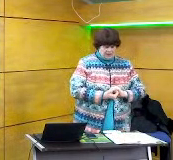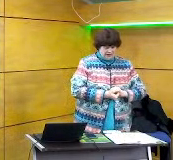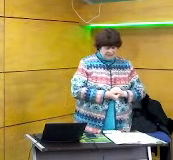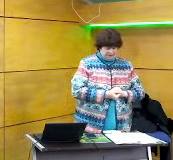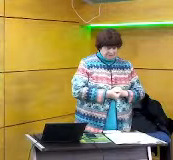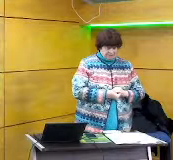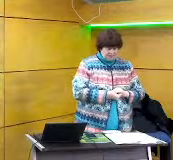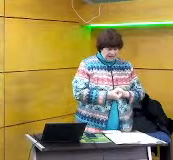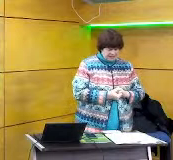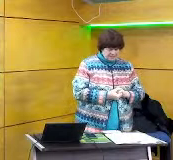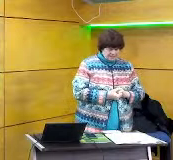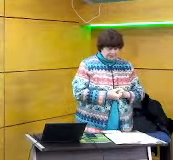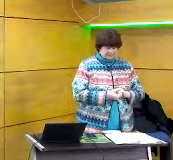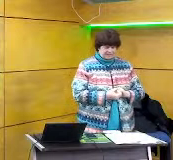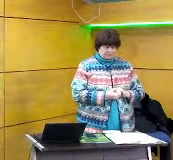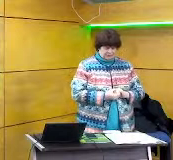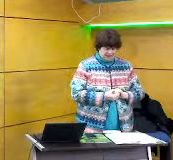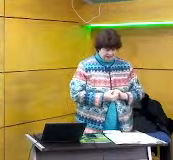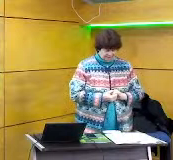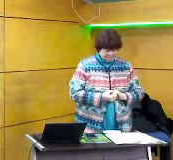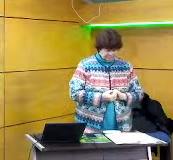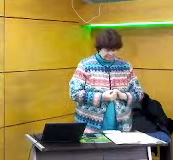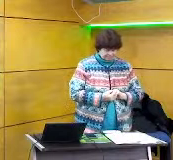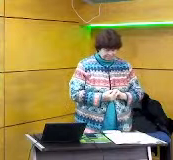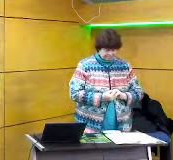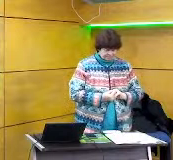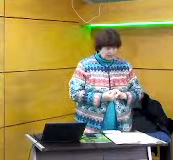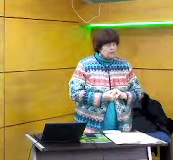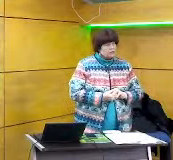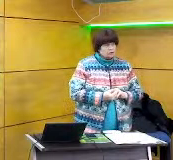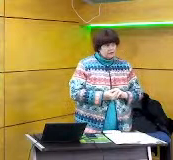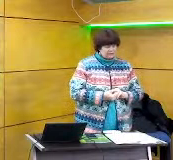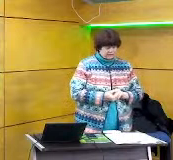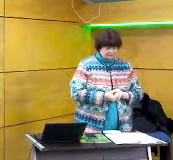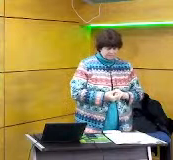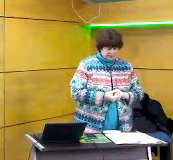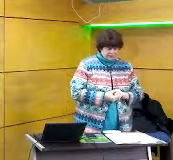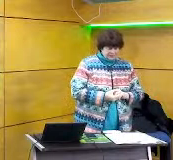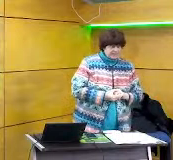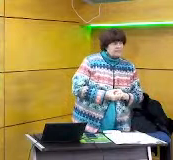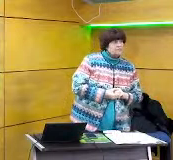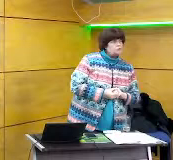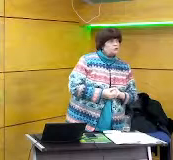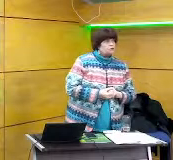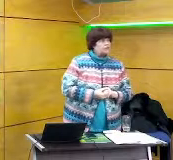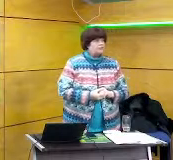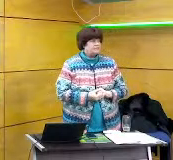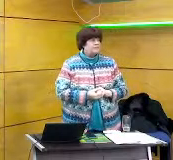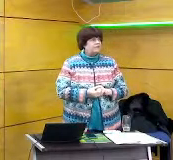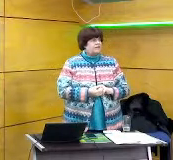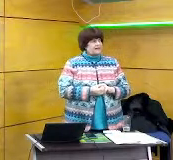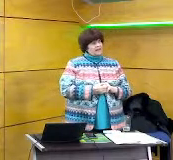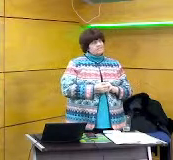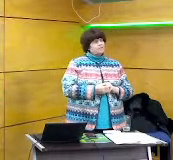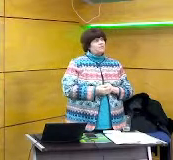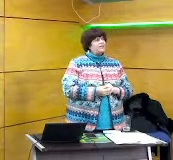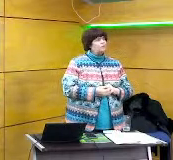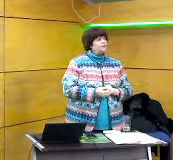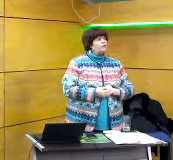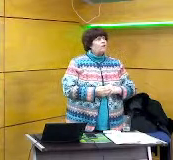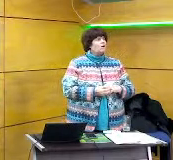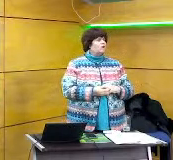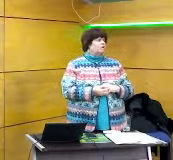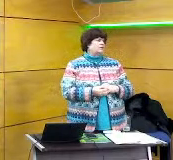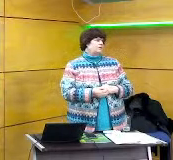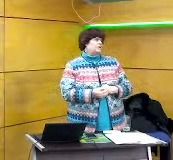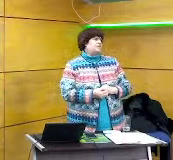So, the activities that we have. Currently, ESU Chile has something that